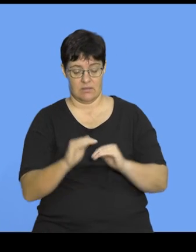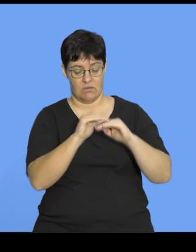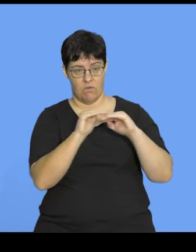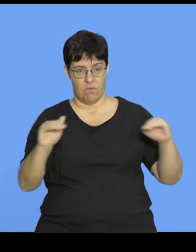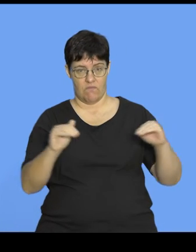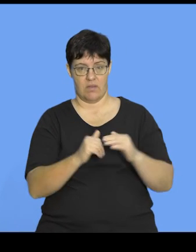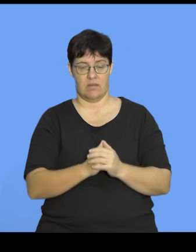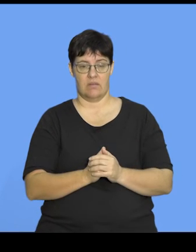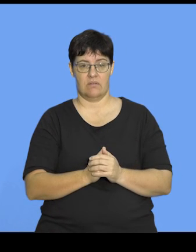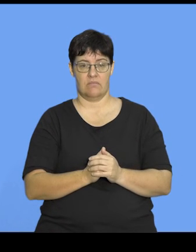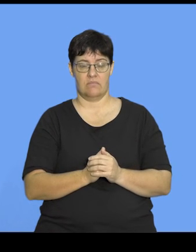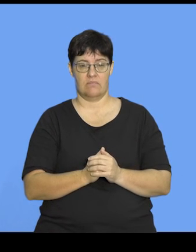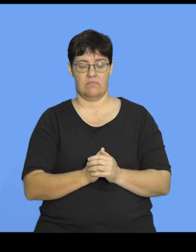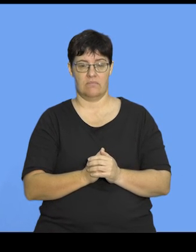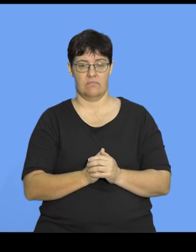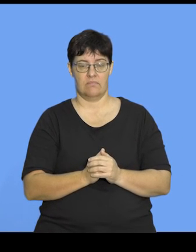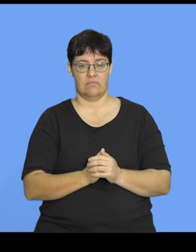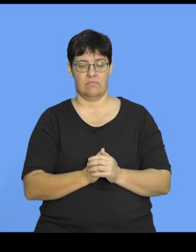times 50